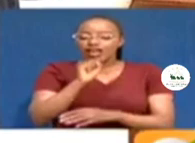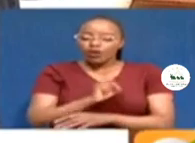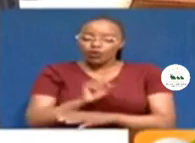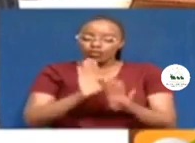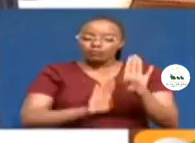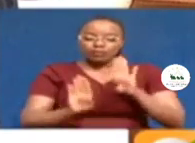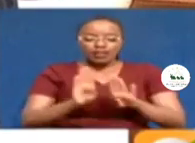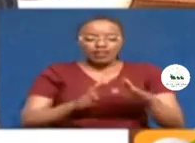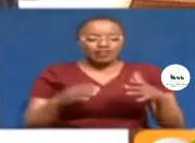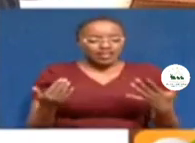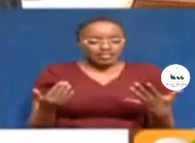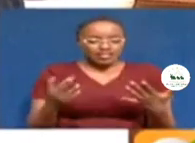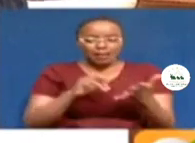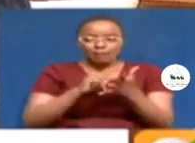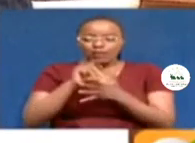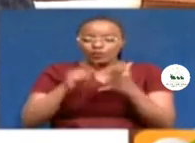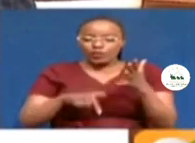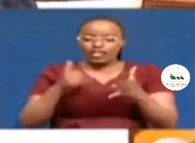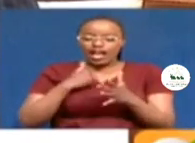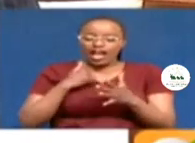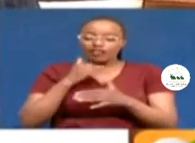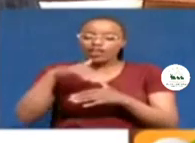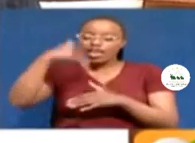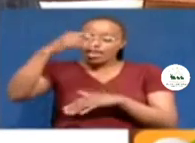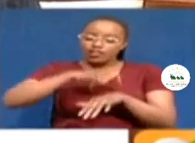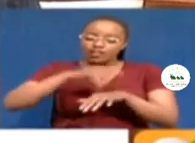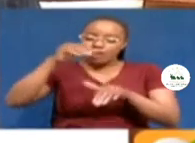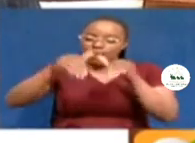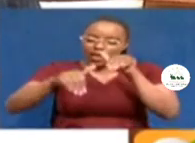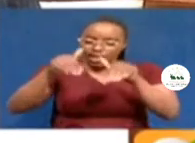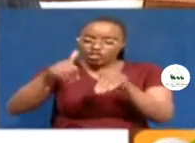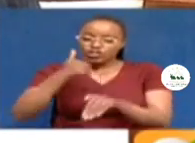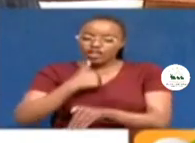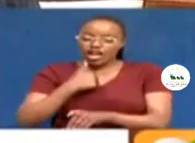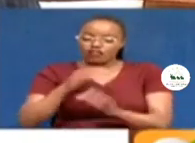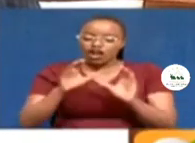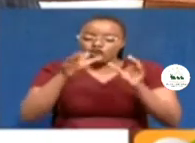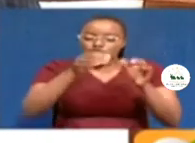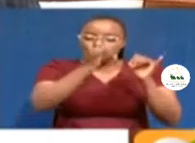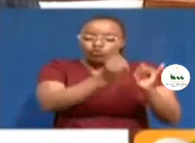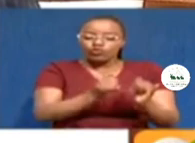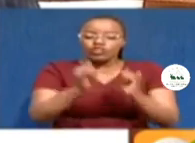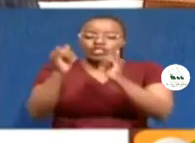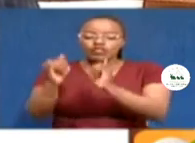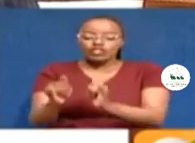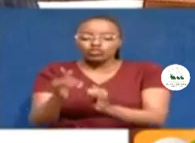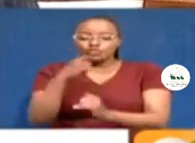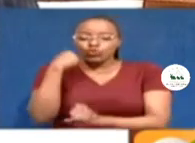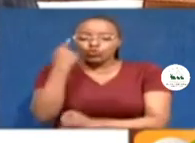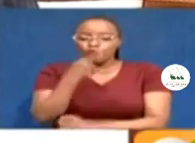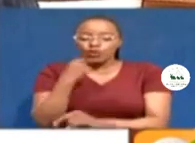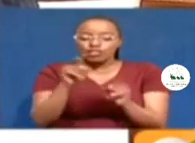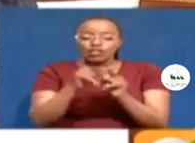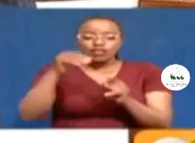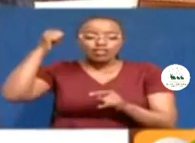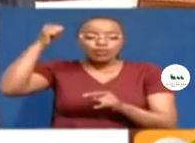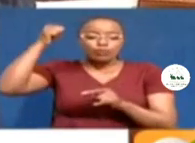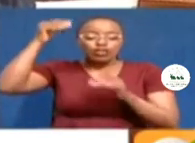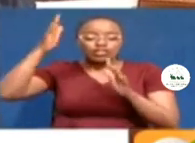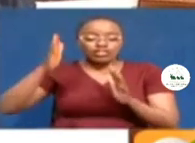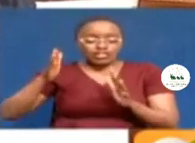habits. So you have every election cycle, a group of individuals who are the